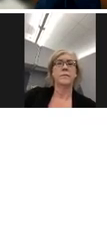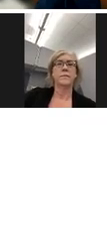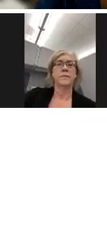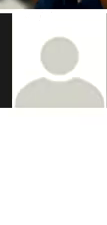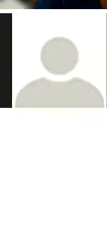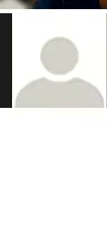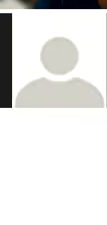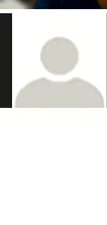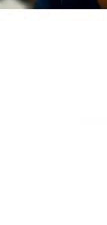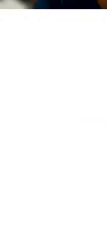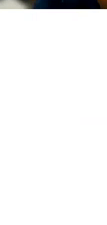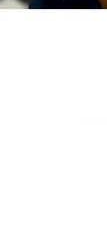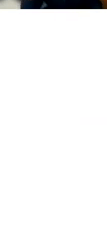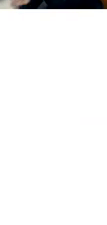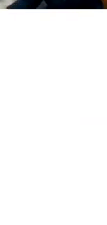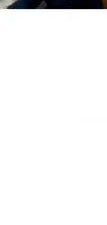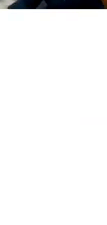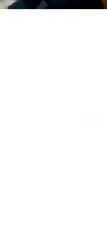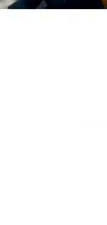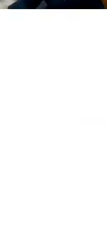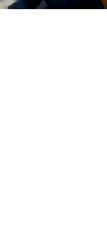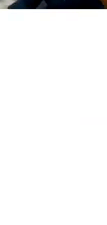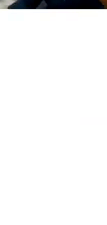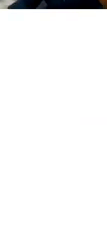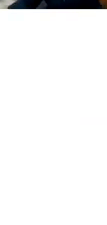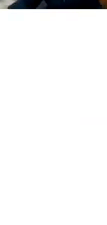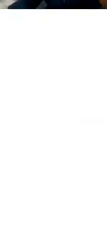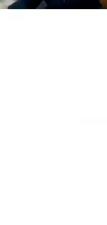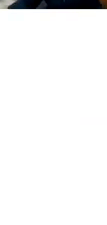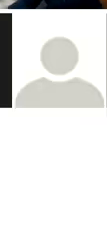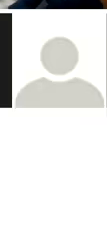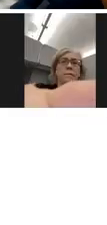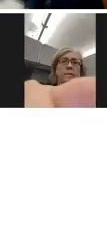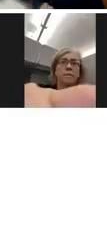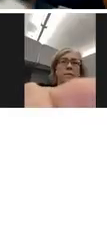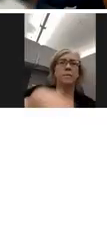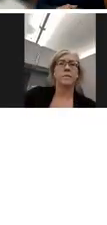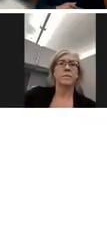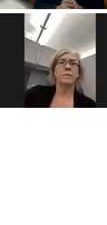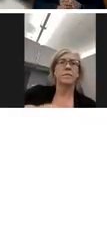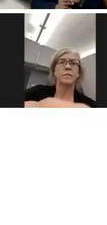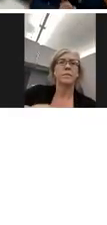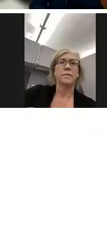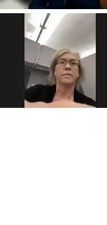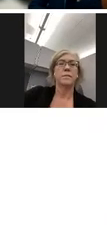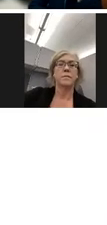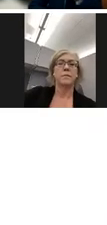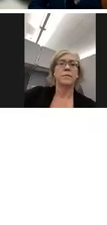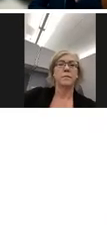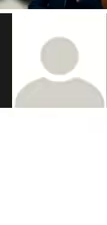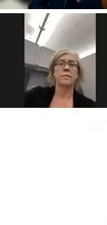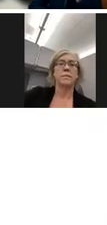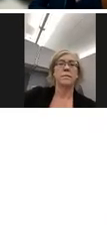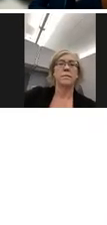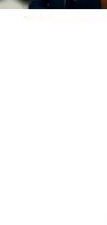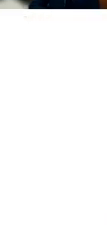employer misconceptions about hiring individuals with disabilities. So when developing strategies and programs to serve this